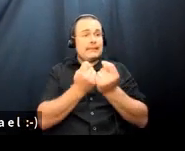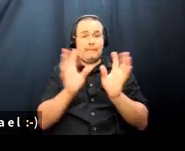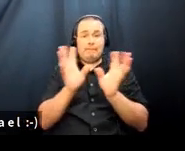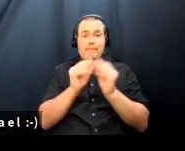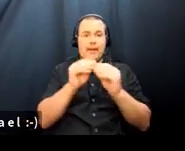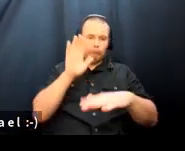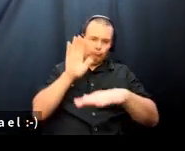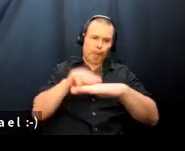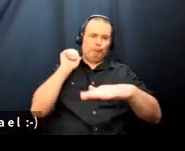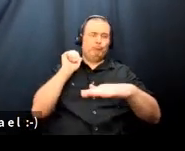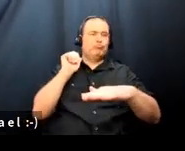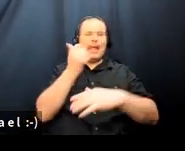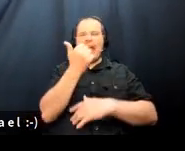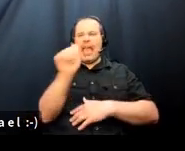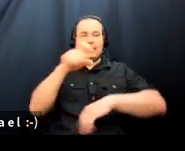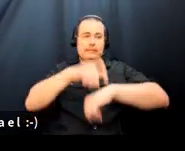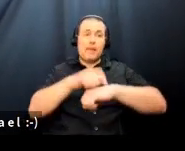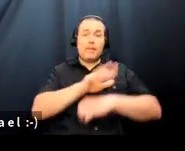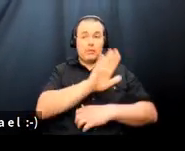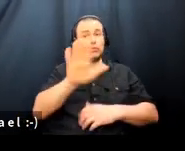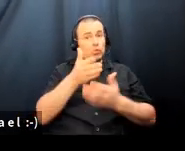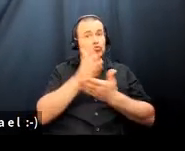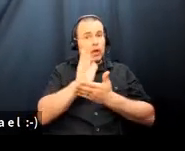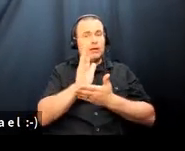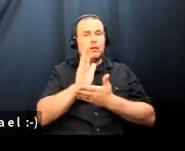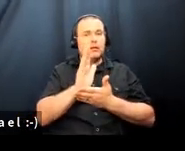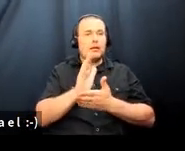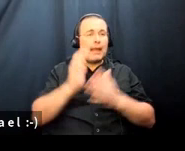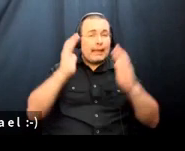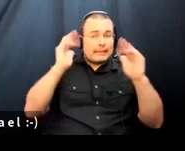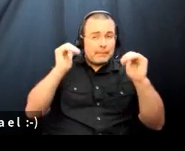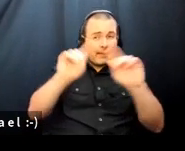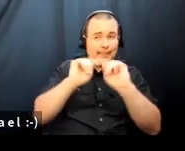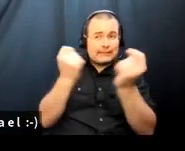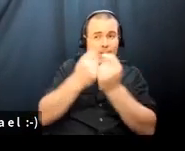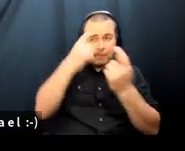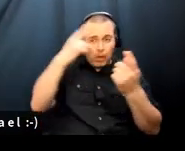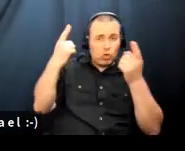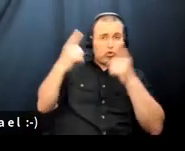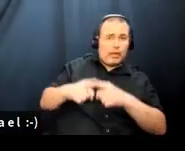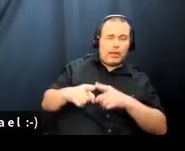to agree with you. But remember, you are the best expert on your child.